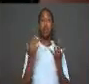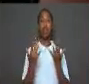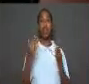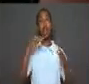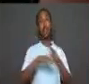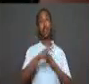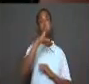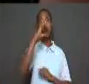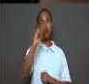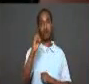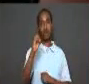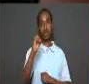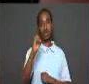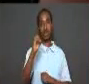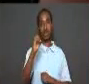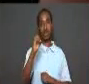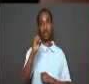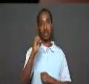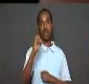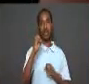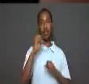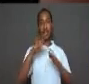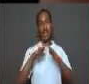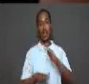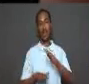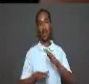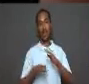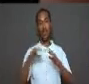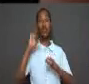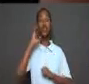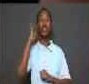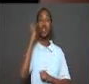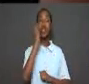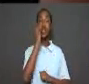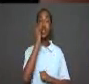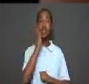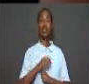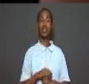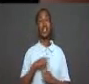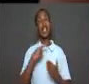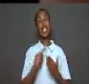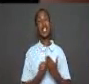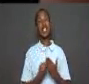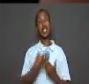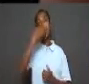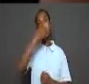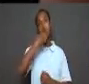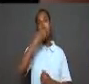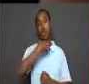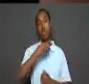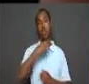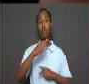carbon monoxide, reducing its concentration. This whole